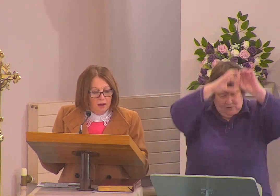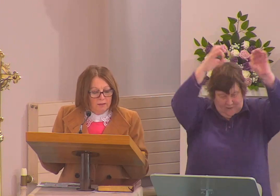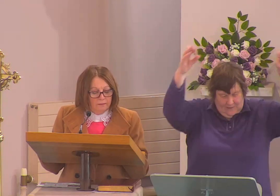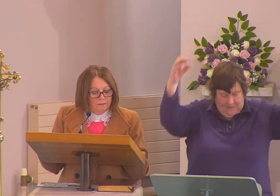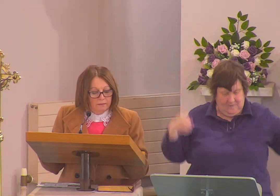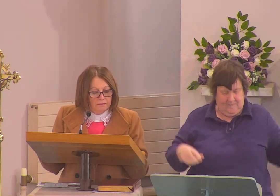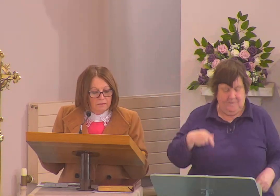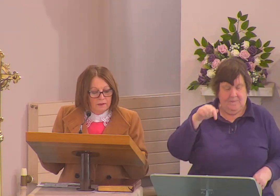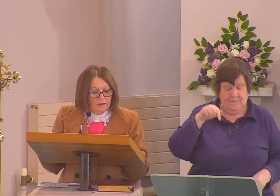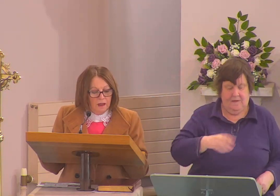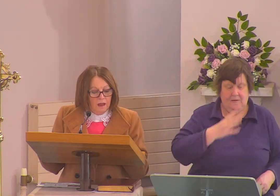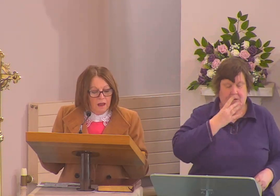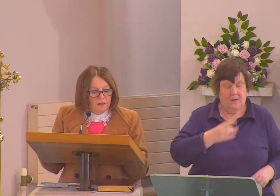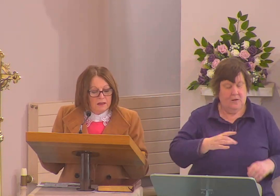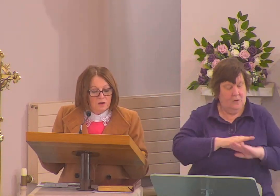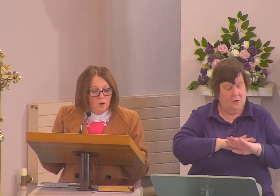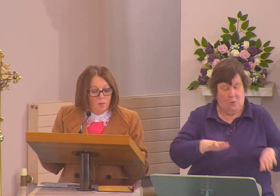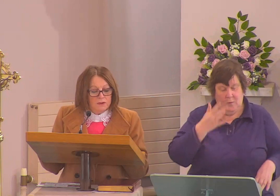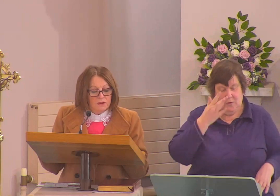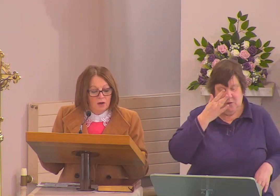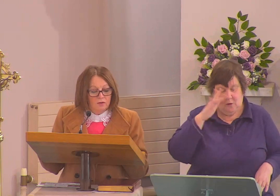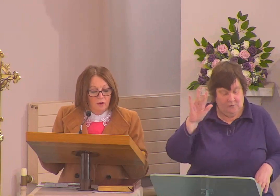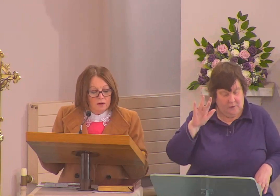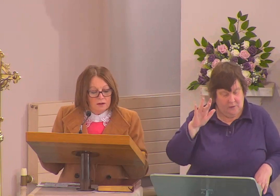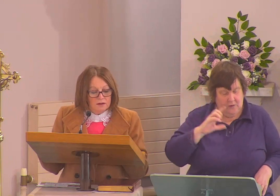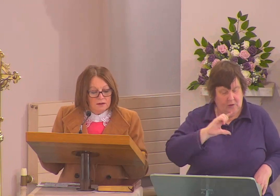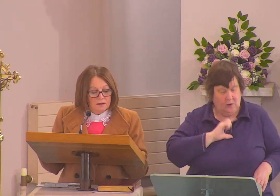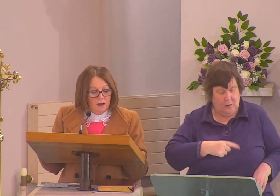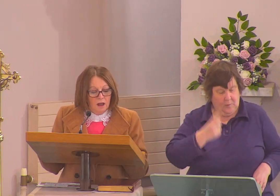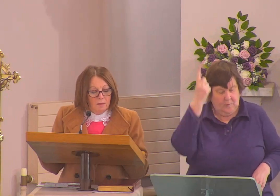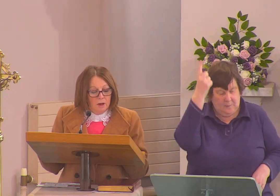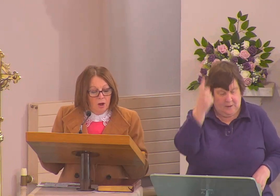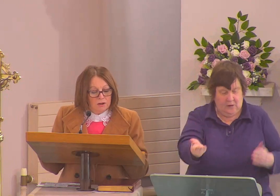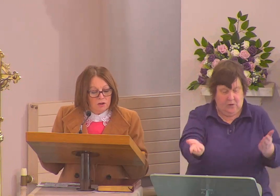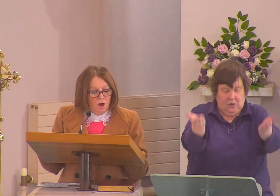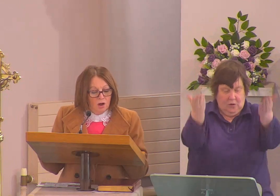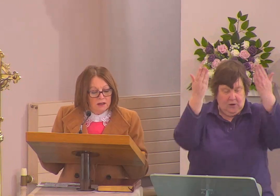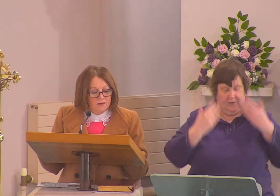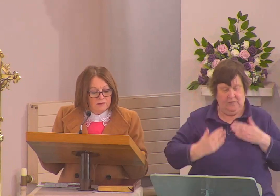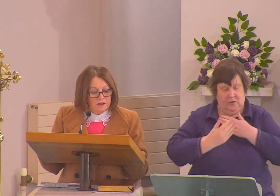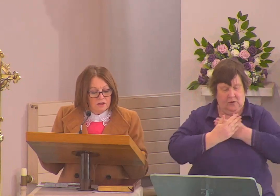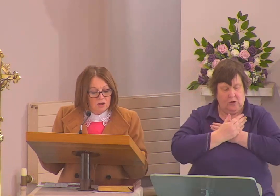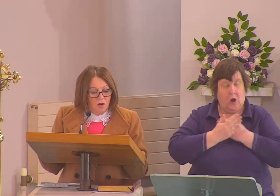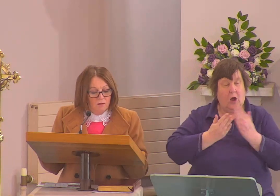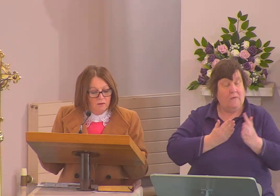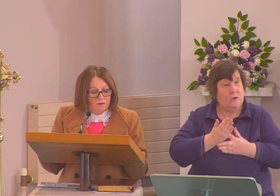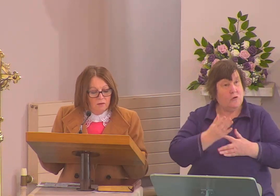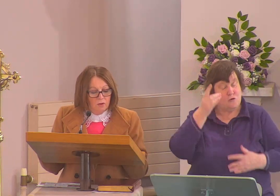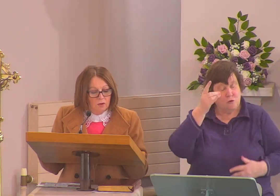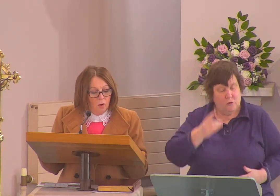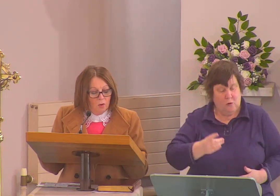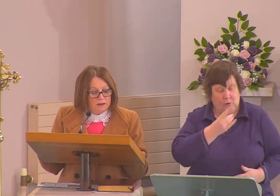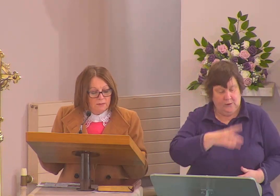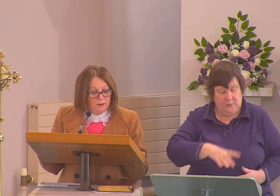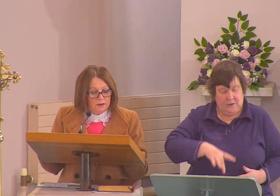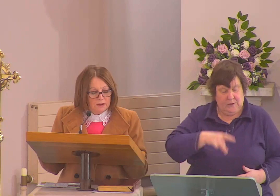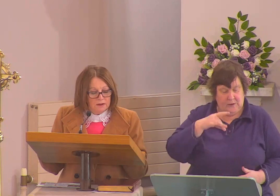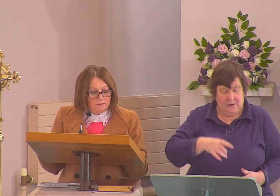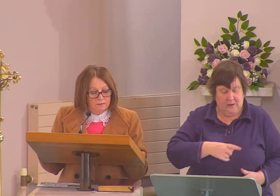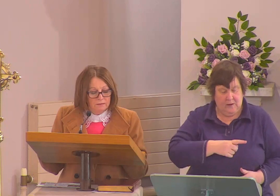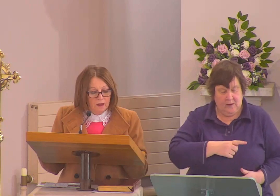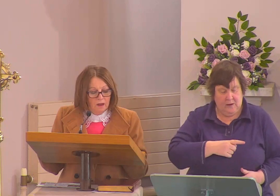glory. This hope is not false, because God gives us love through the Holy